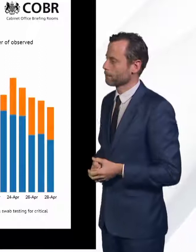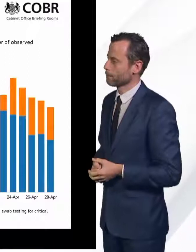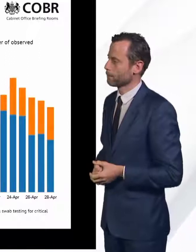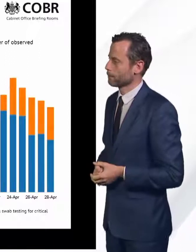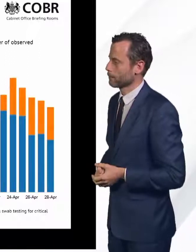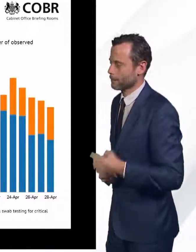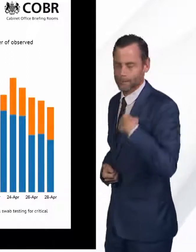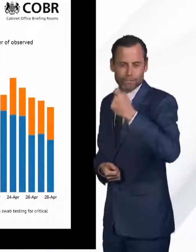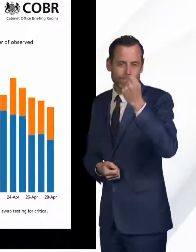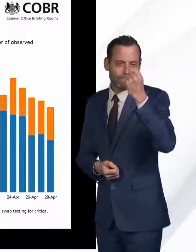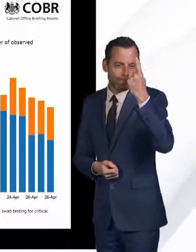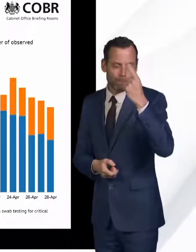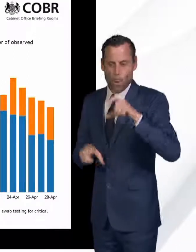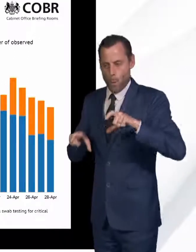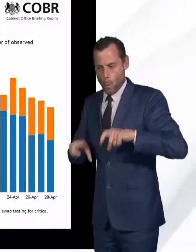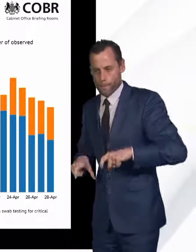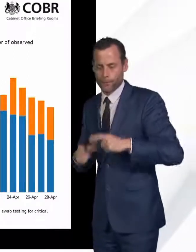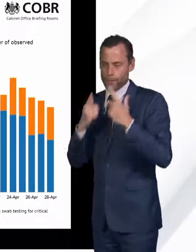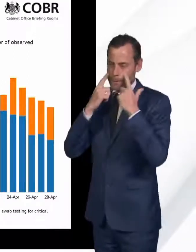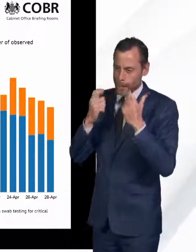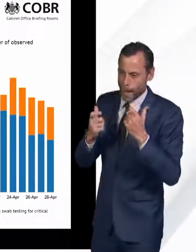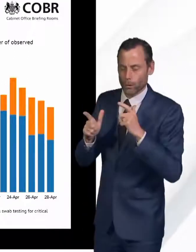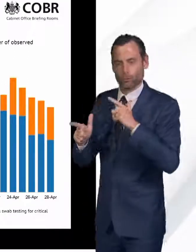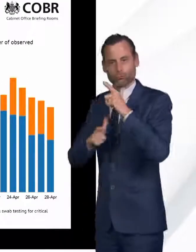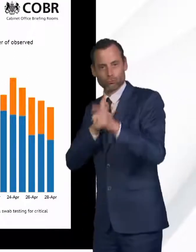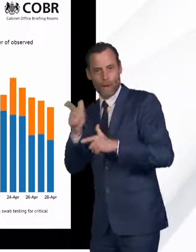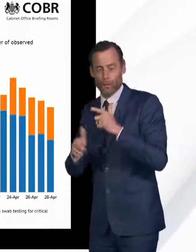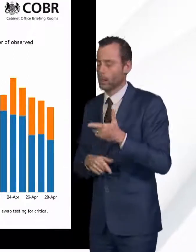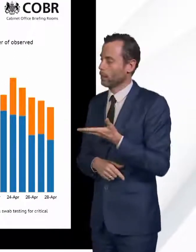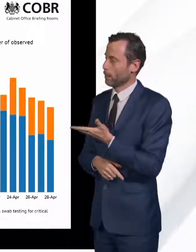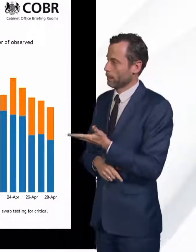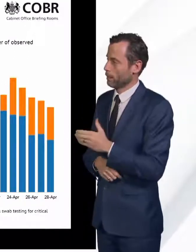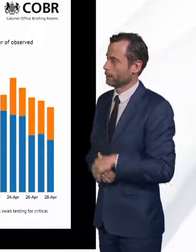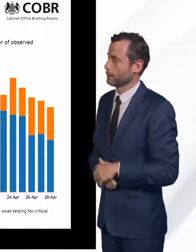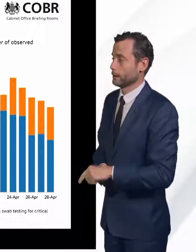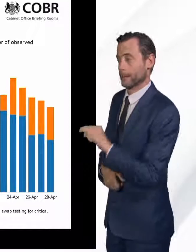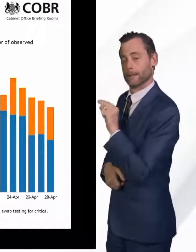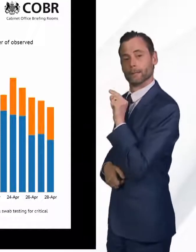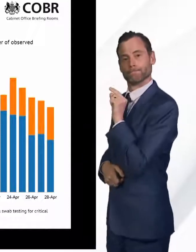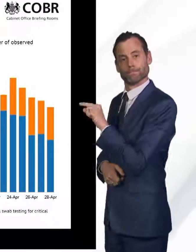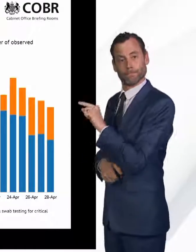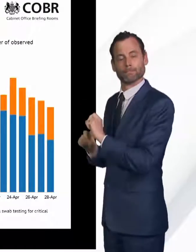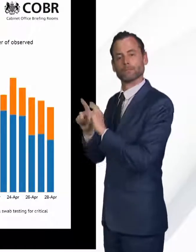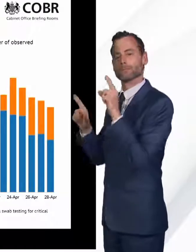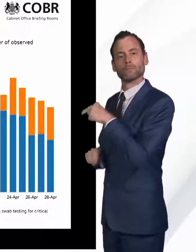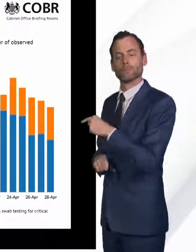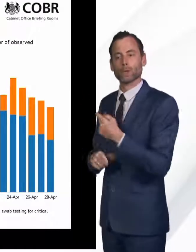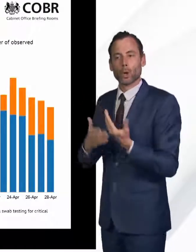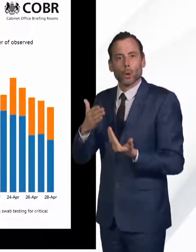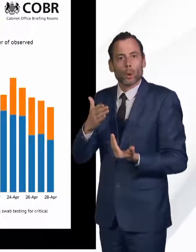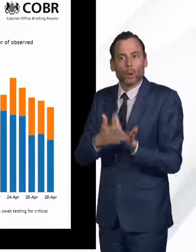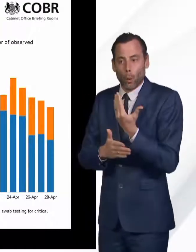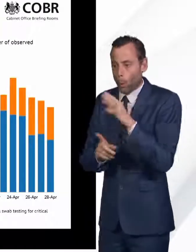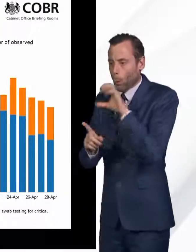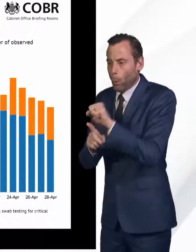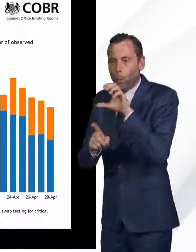everybody. And the slide is new cases in the UK between the 21st of